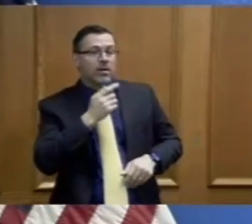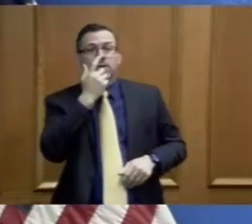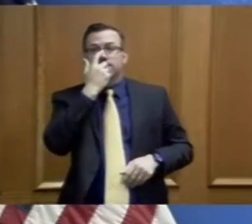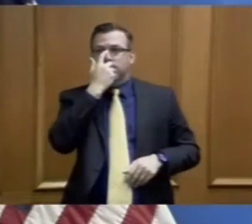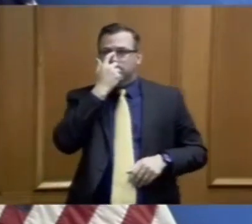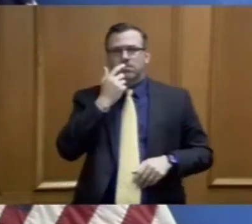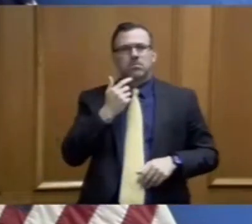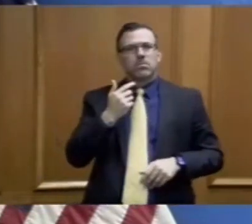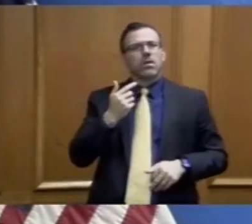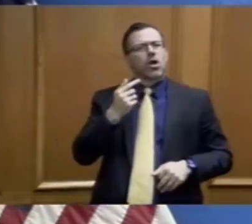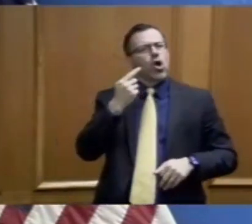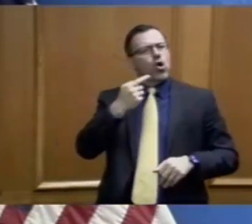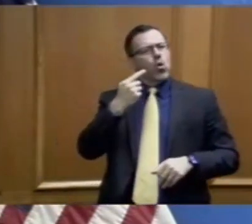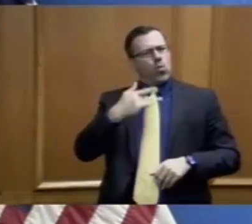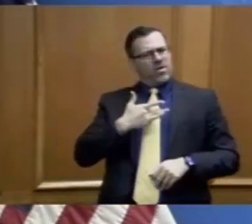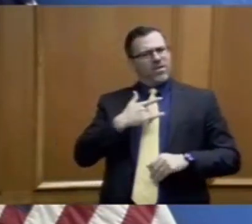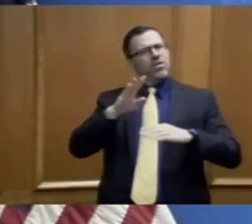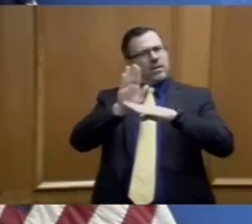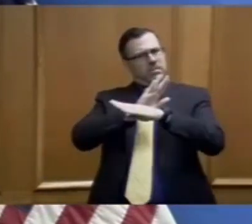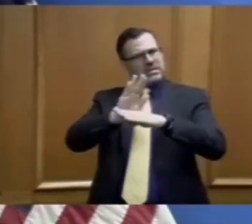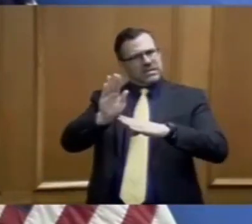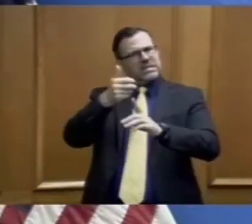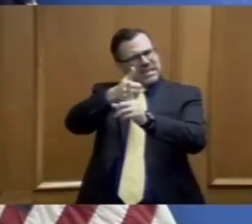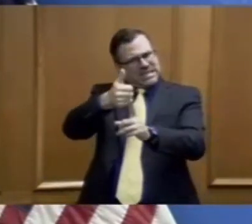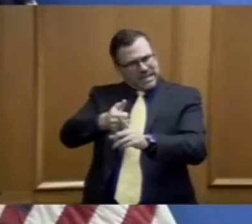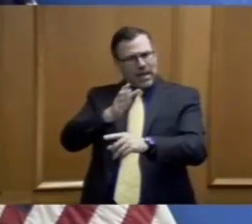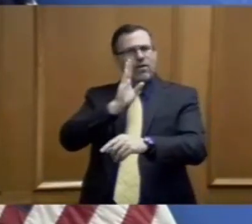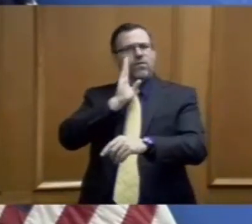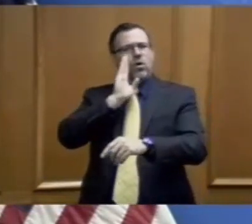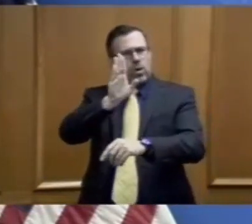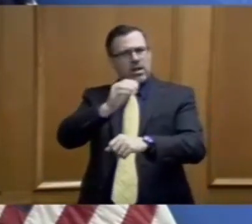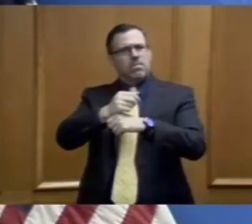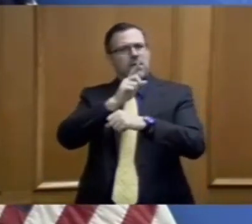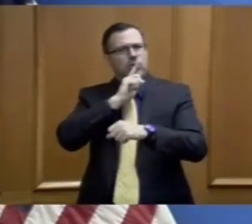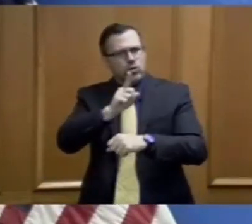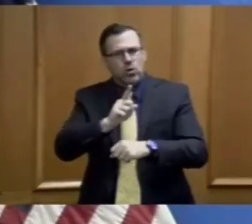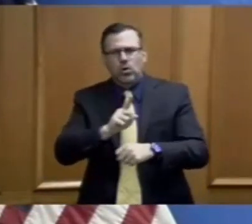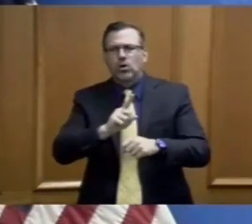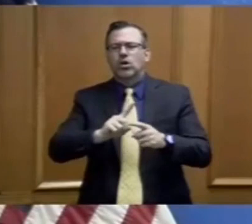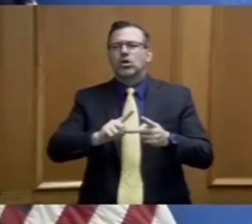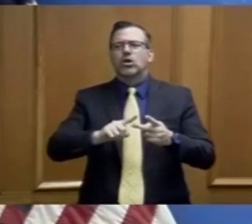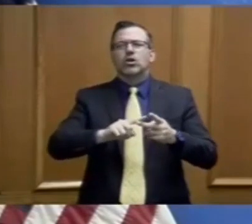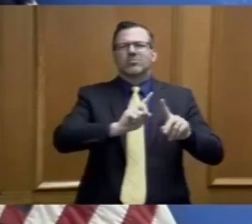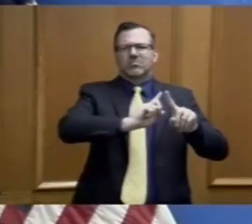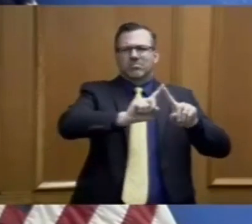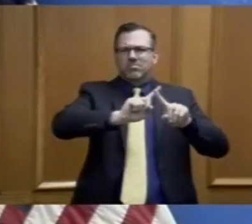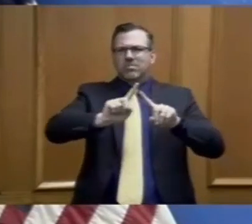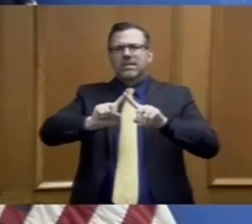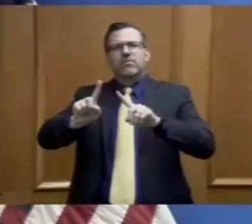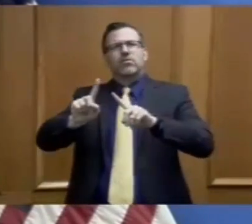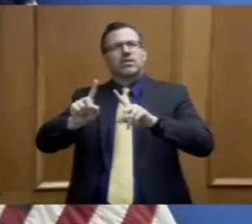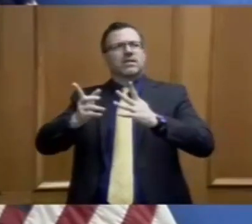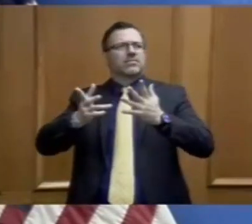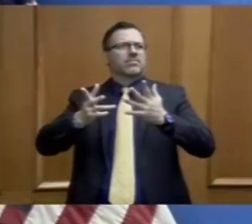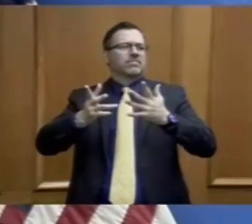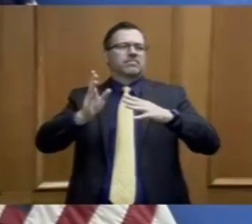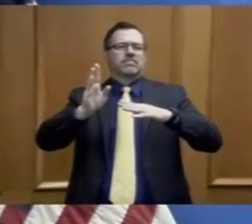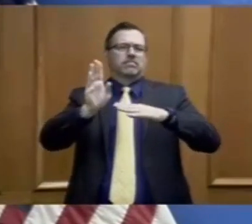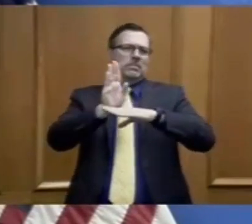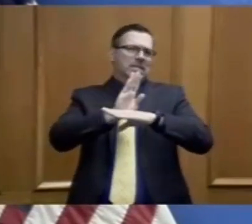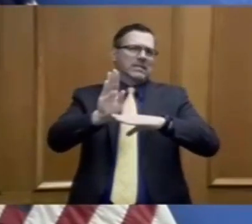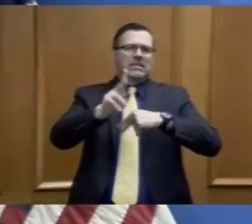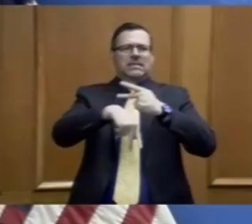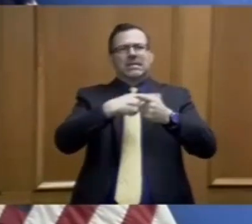will enforce them, the business community itself will enforce them, the industry groups that have influence